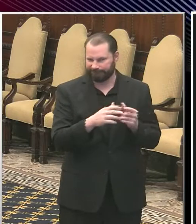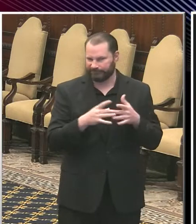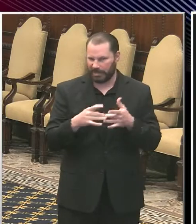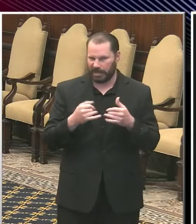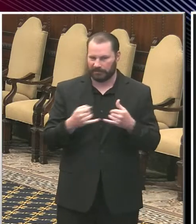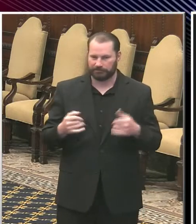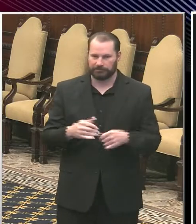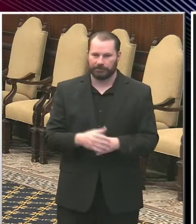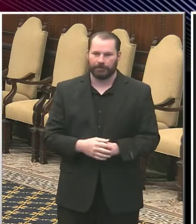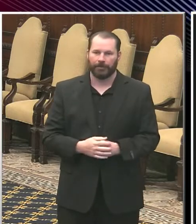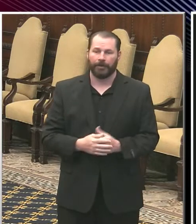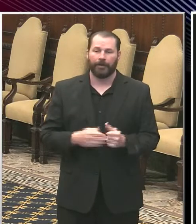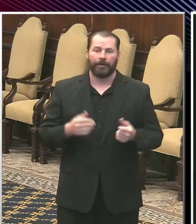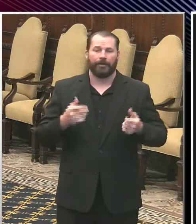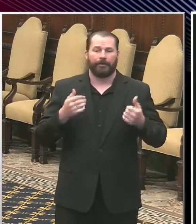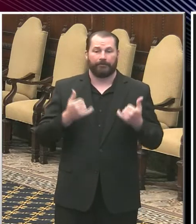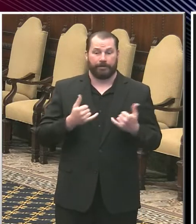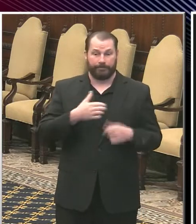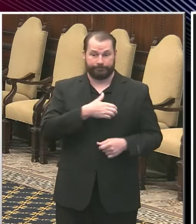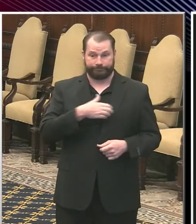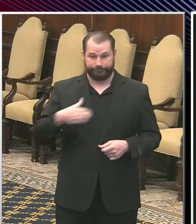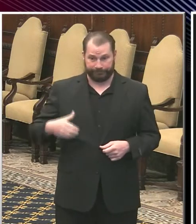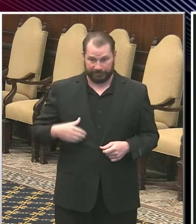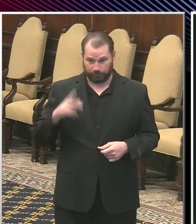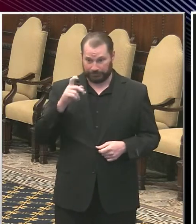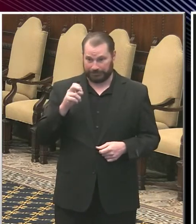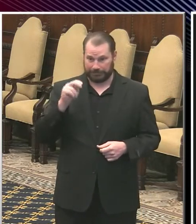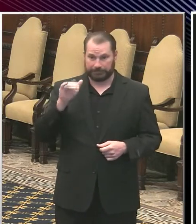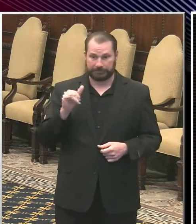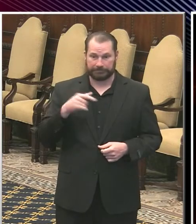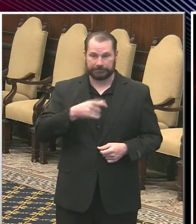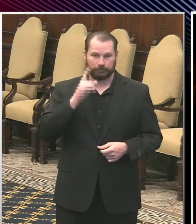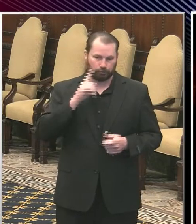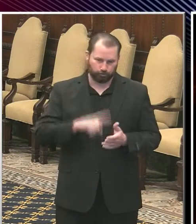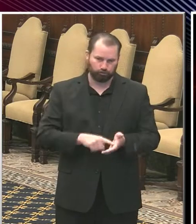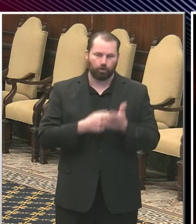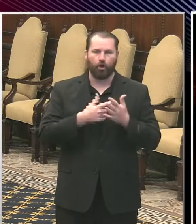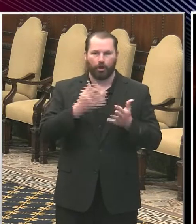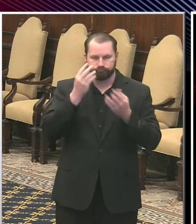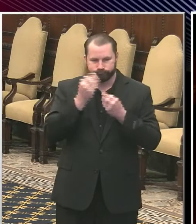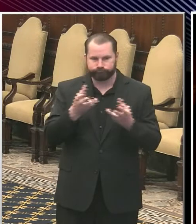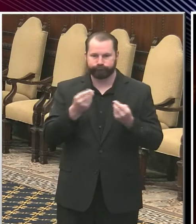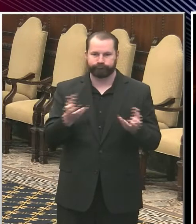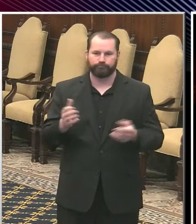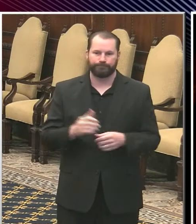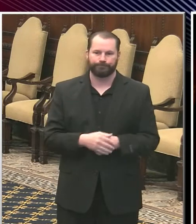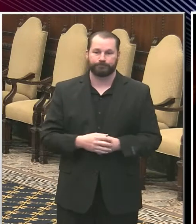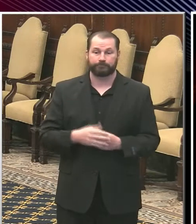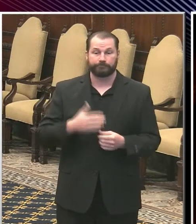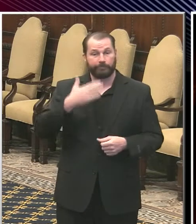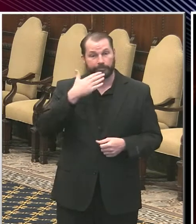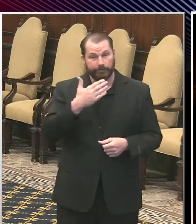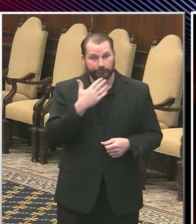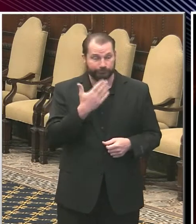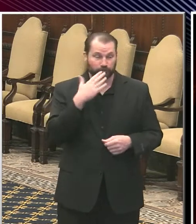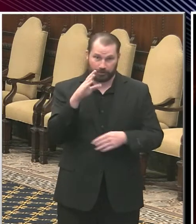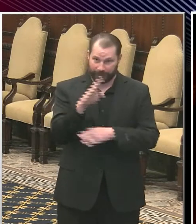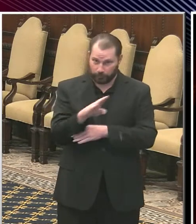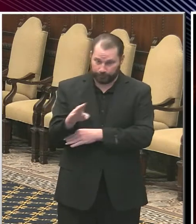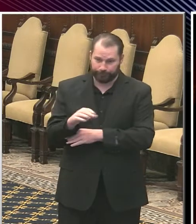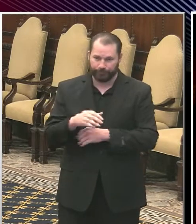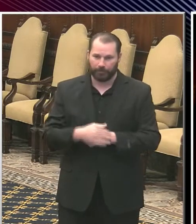opening remarks from Mayor Jim Kenney. Mayor, you now have the floor. Thank you very much, and good afternoon to everyone. Yesterday, the